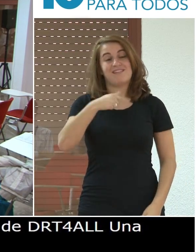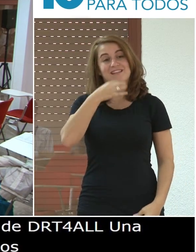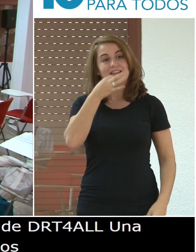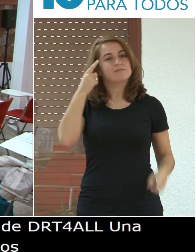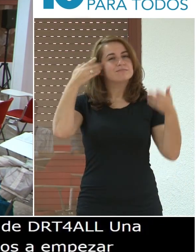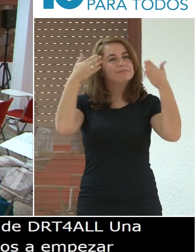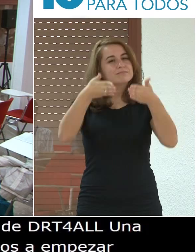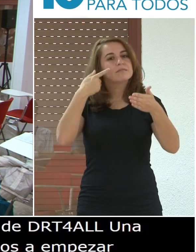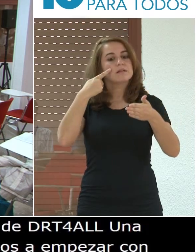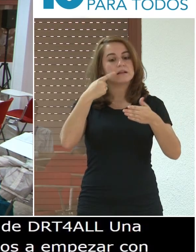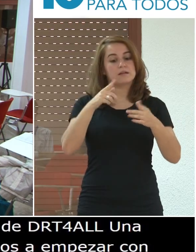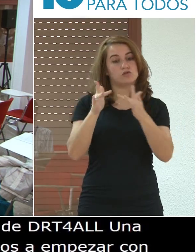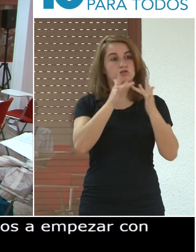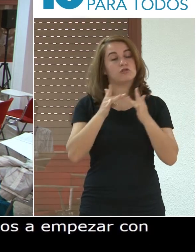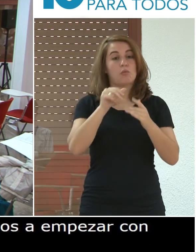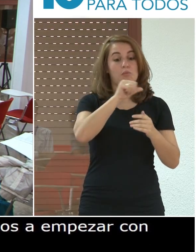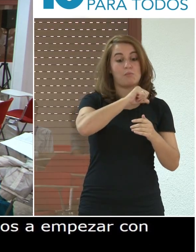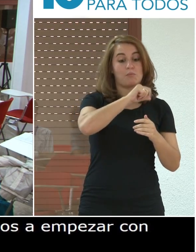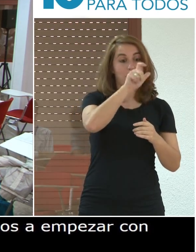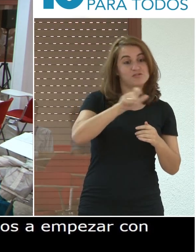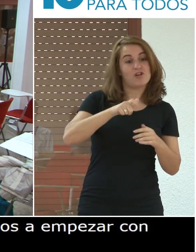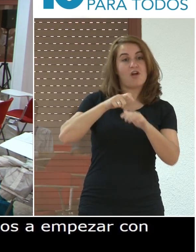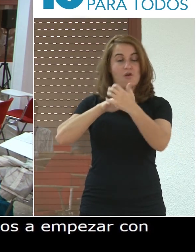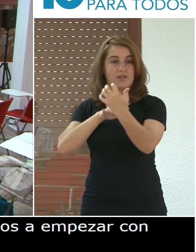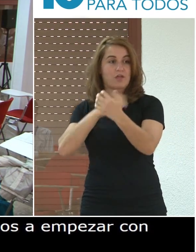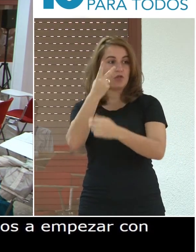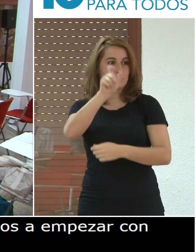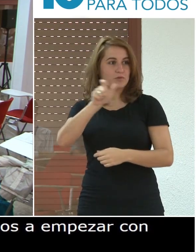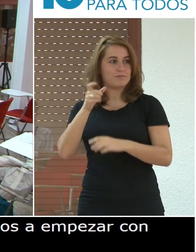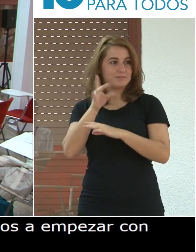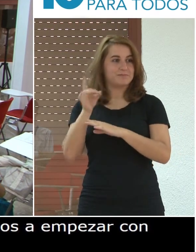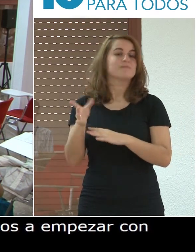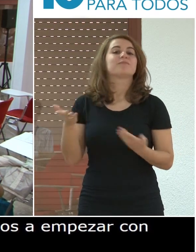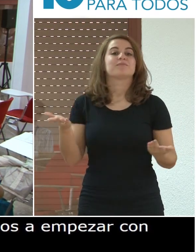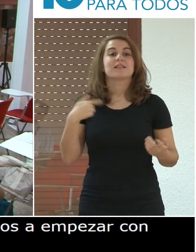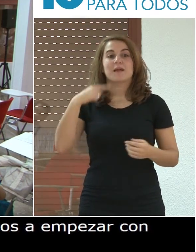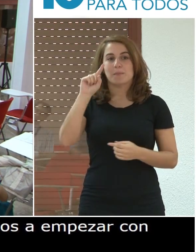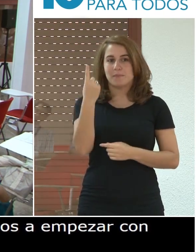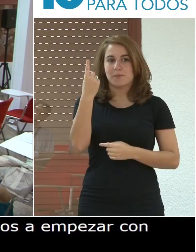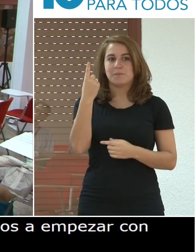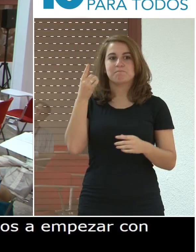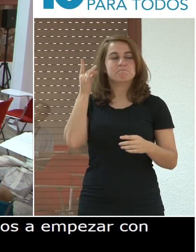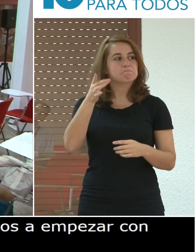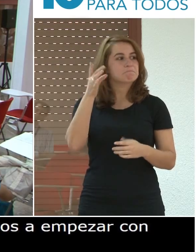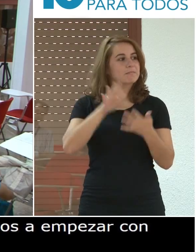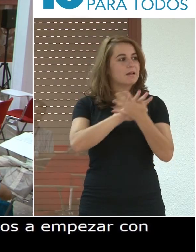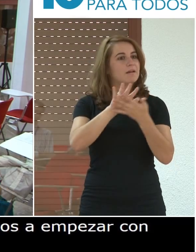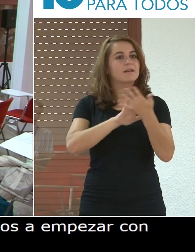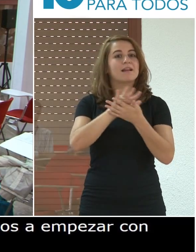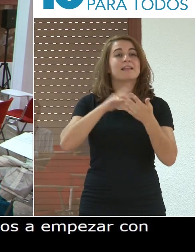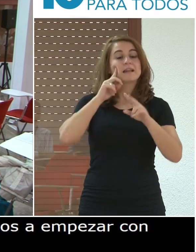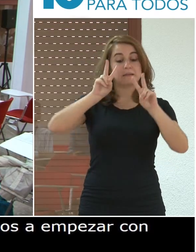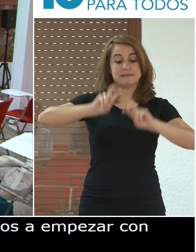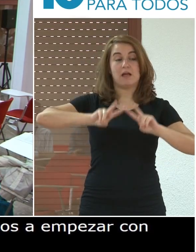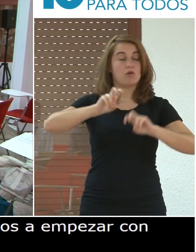to discuss the relations interface between humans and computers. We have two speakers that are going to talk about